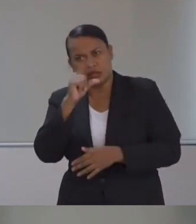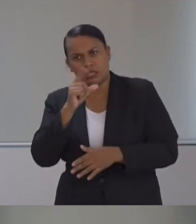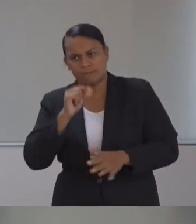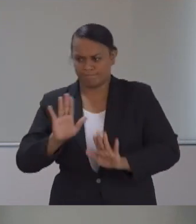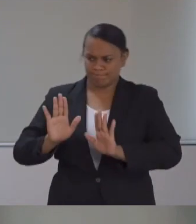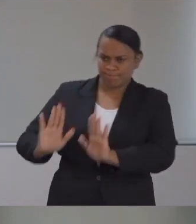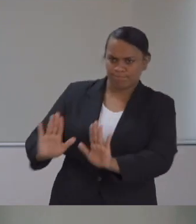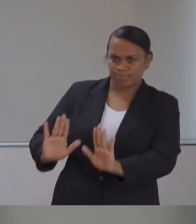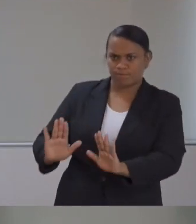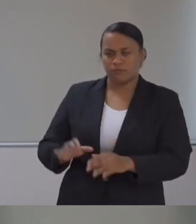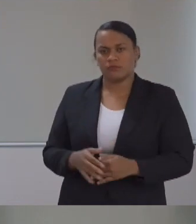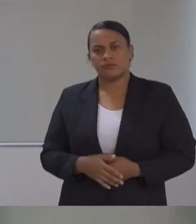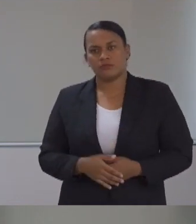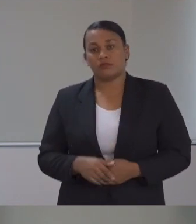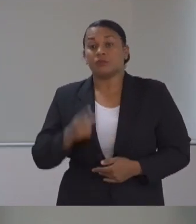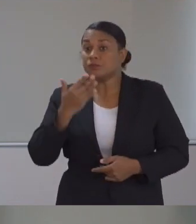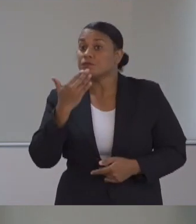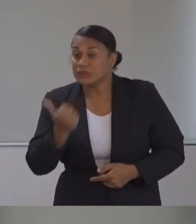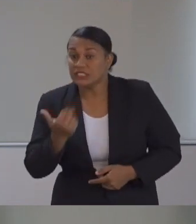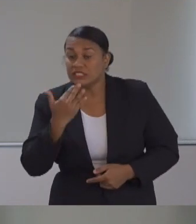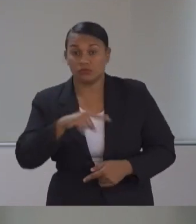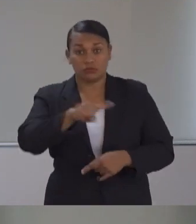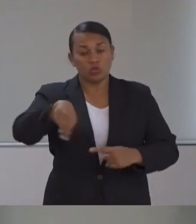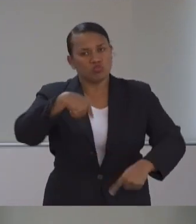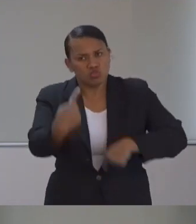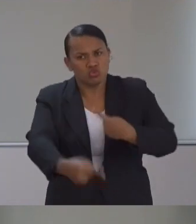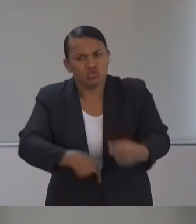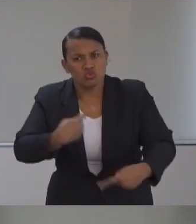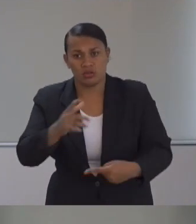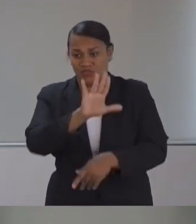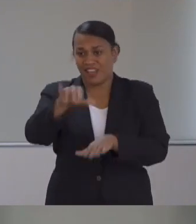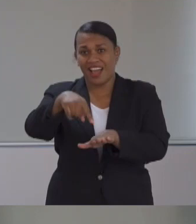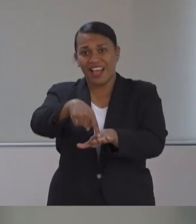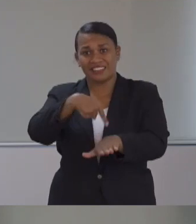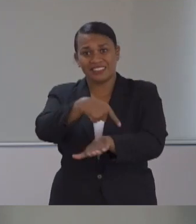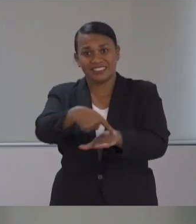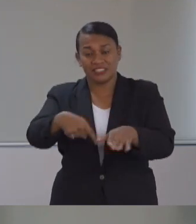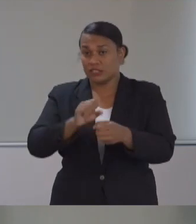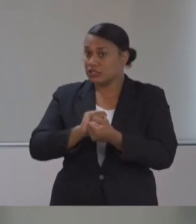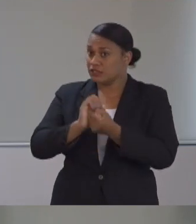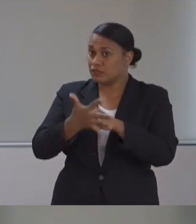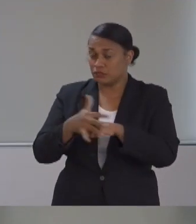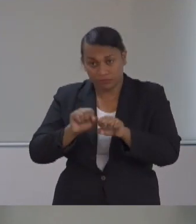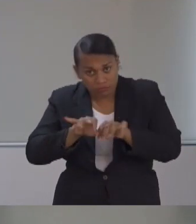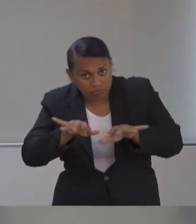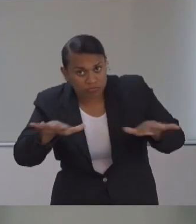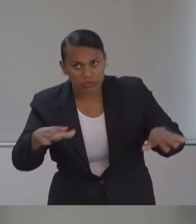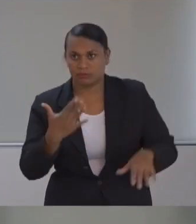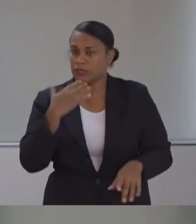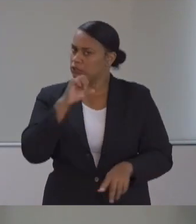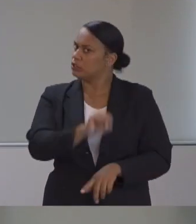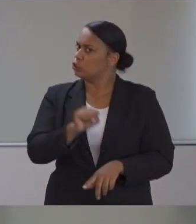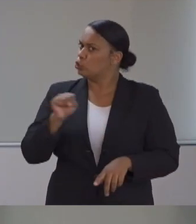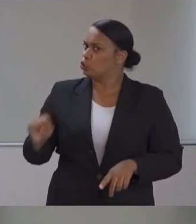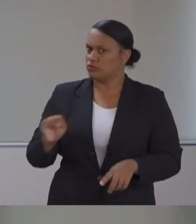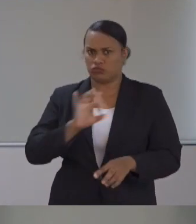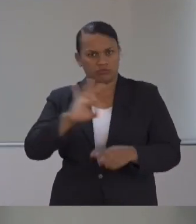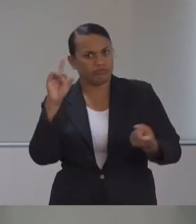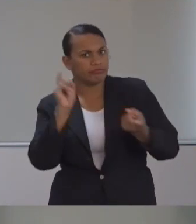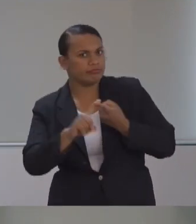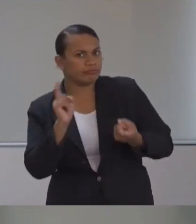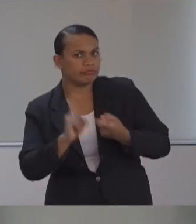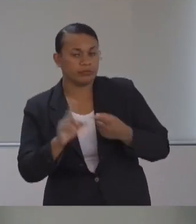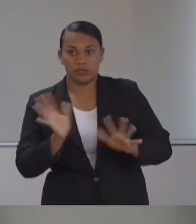forward, treat COVID-19 with the seriousness it deserves. Protect your family. Do